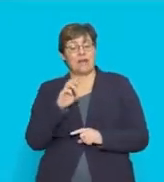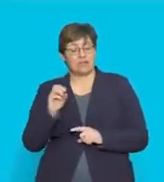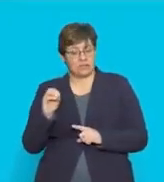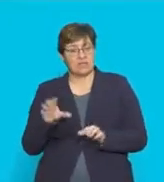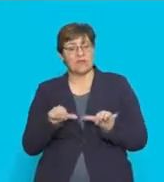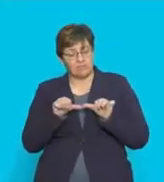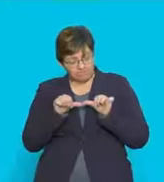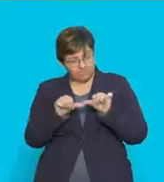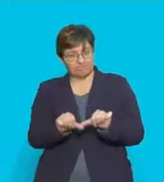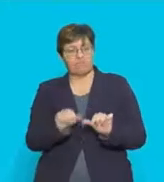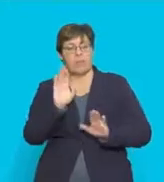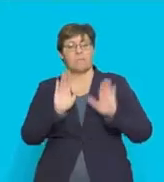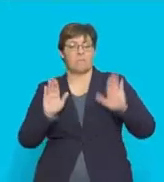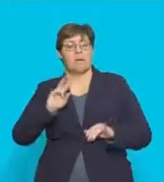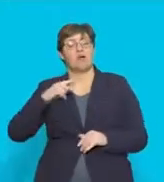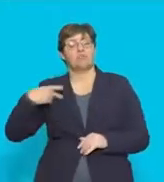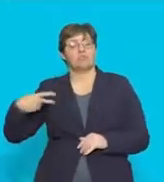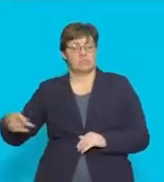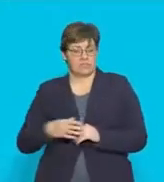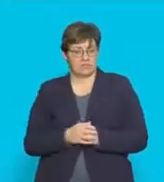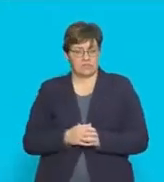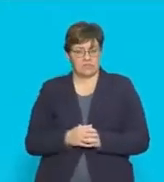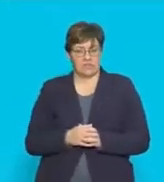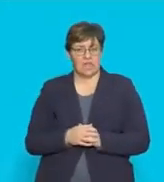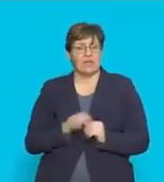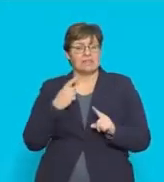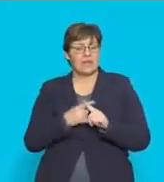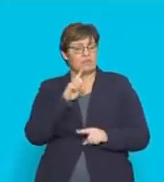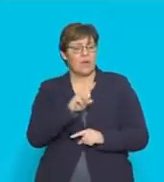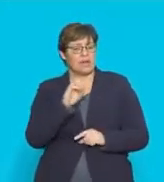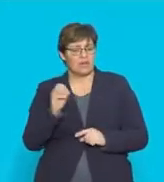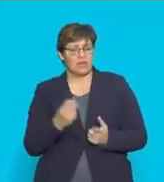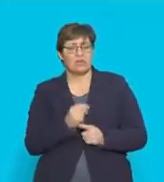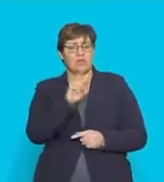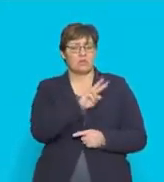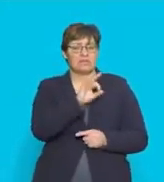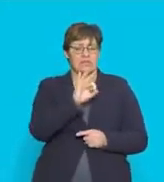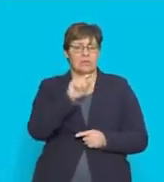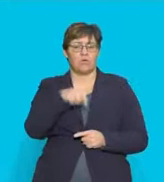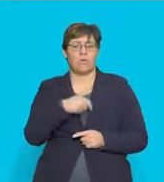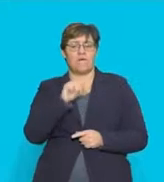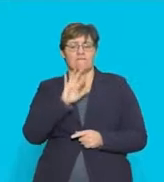100 is to get a repetition. So if I multiply this by 100, it will give me